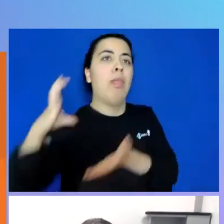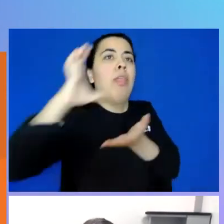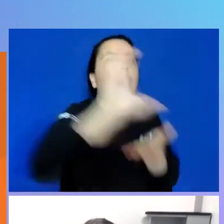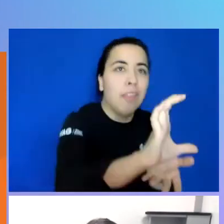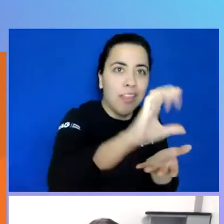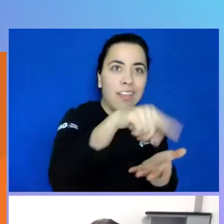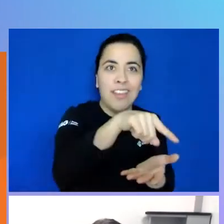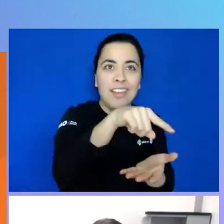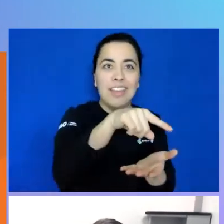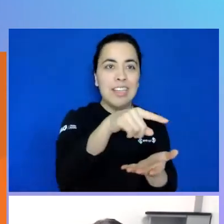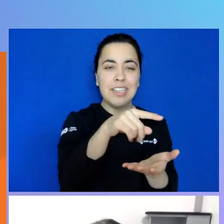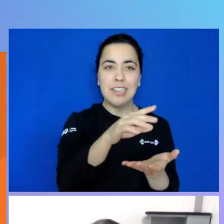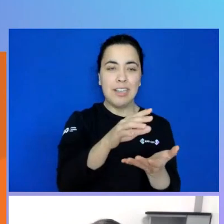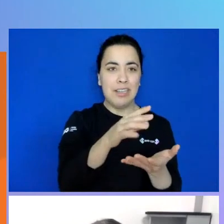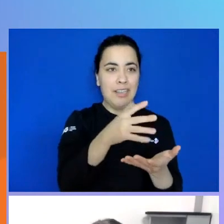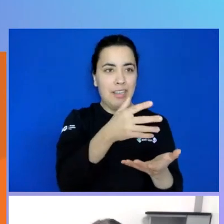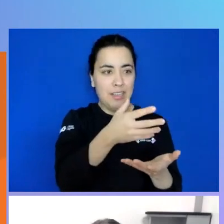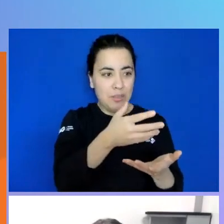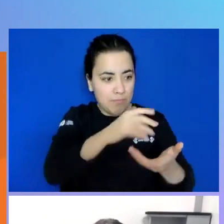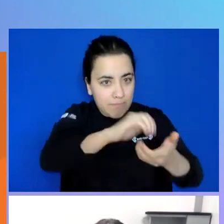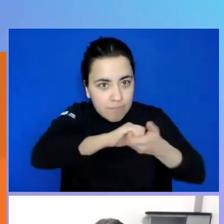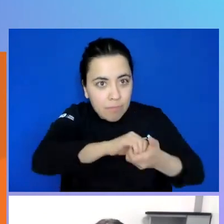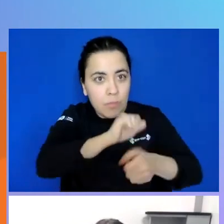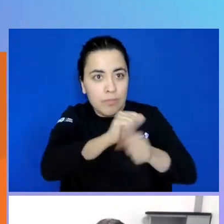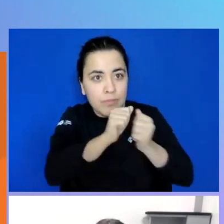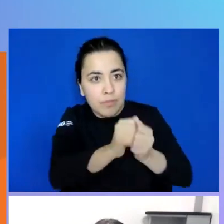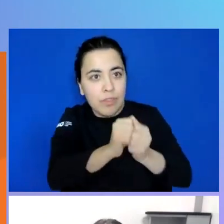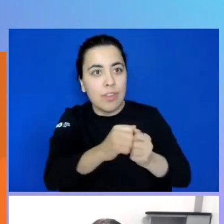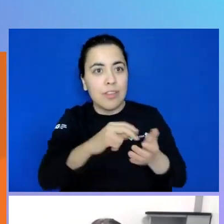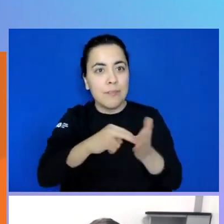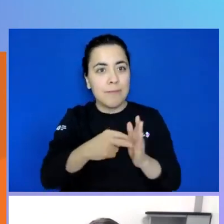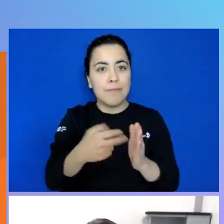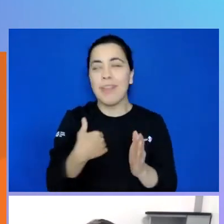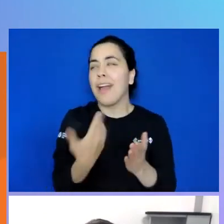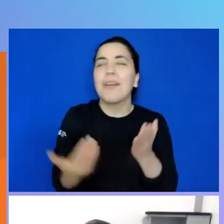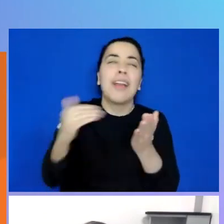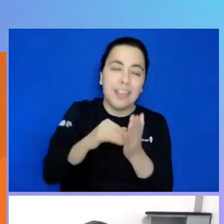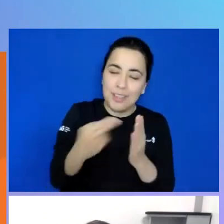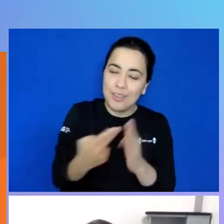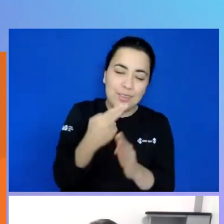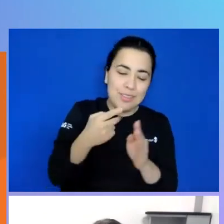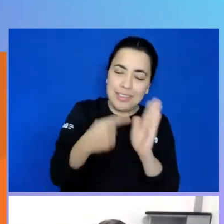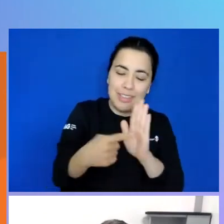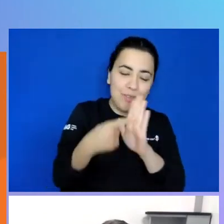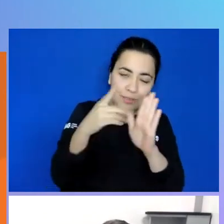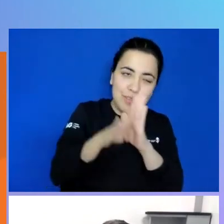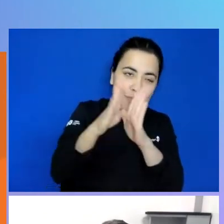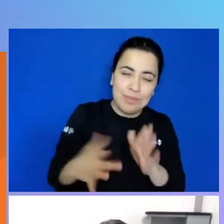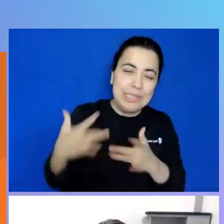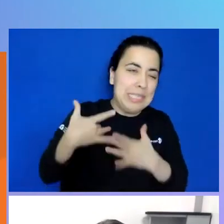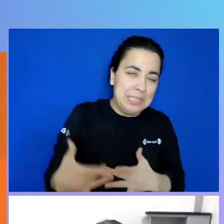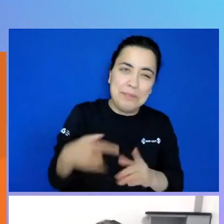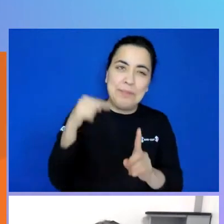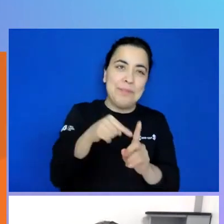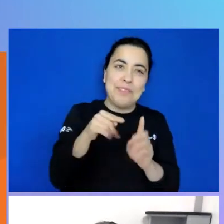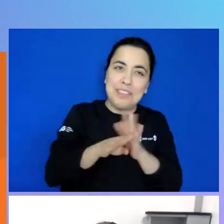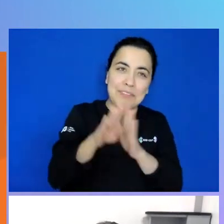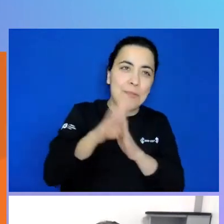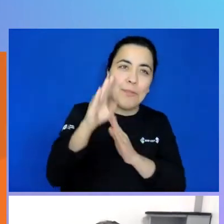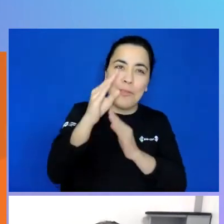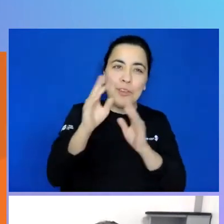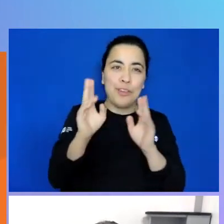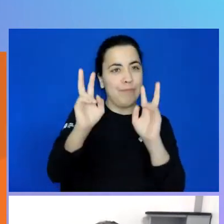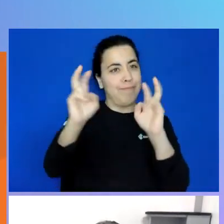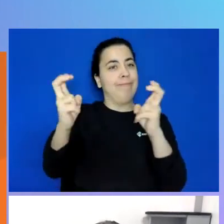whoever we're working with. In this case, I'm going to keep using the example of developers because this is a developer geared track.